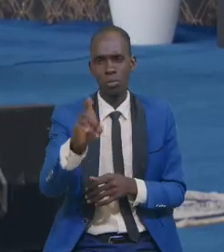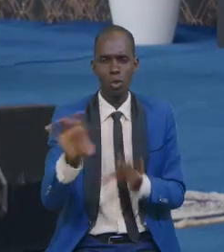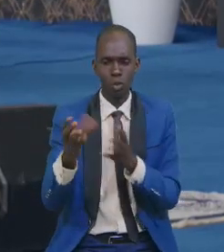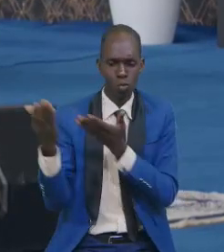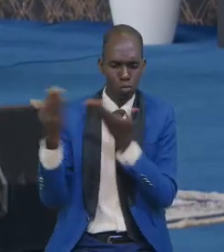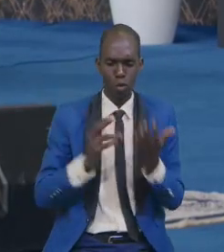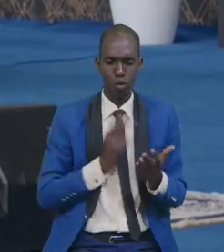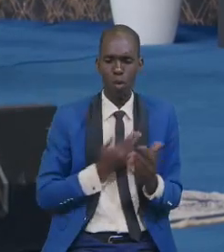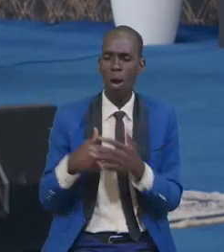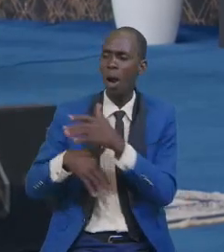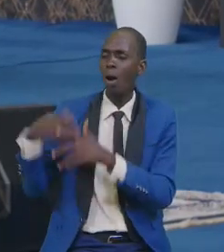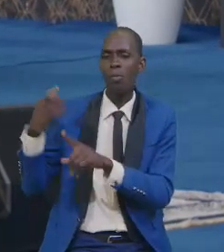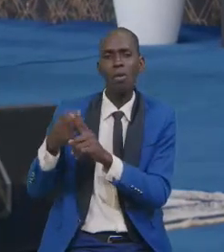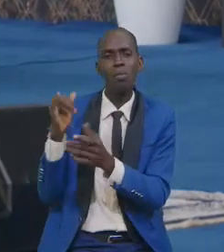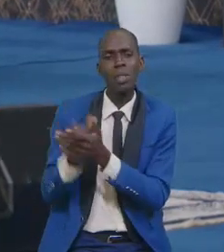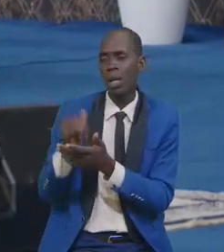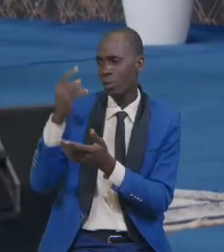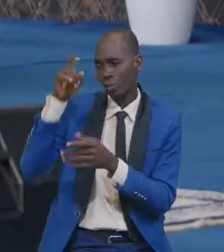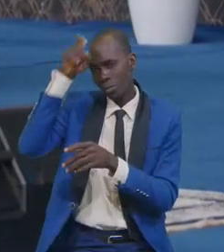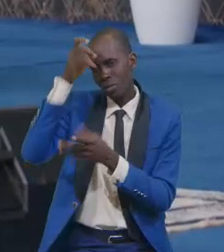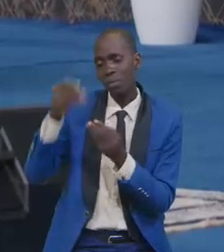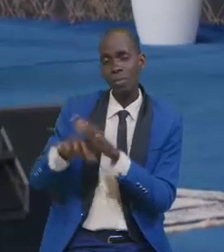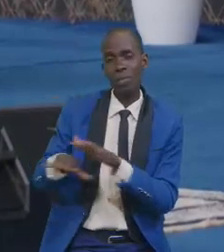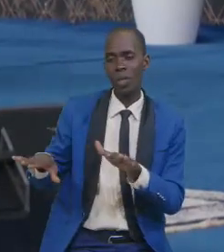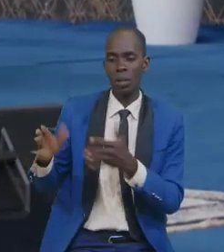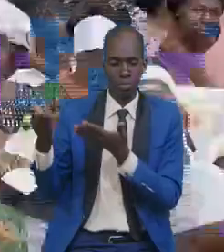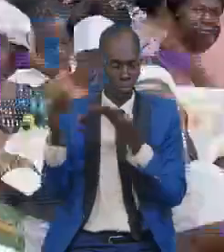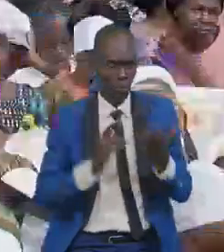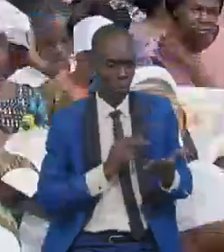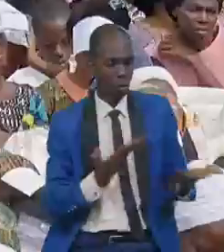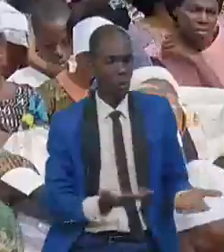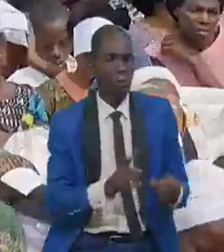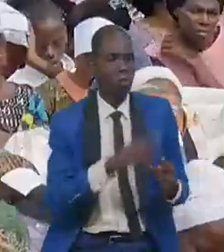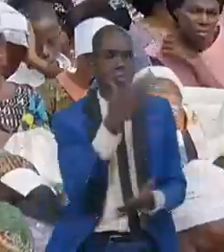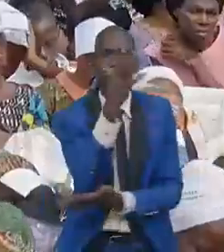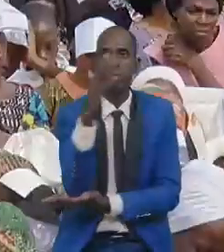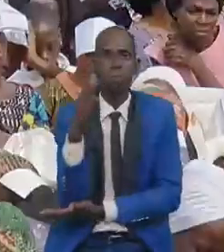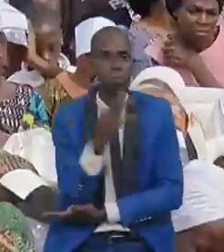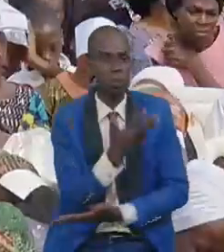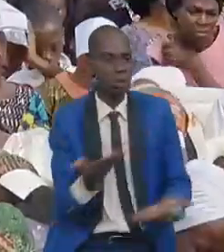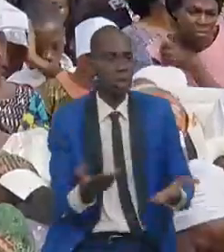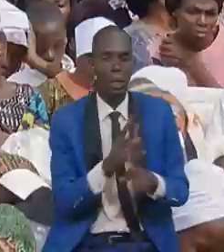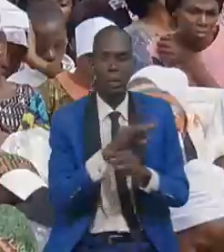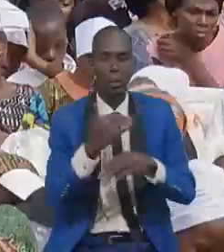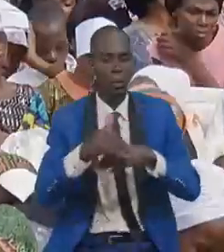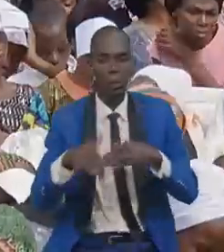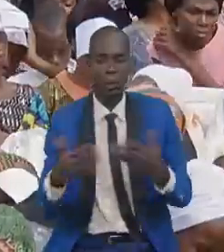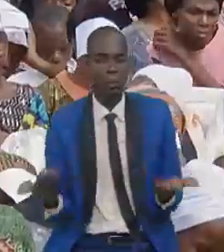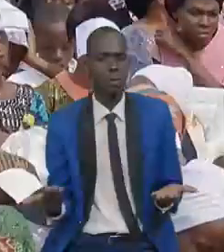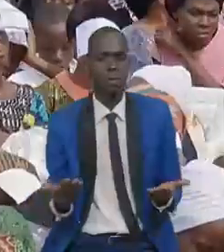to die in the wilderness? For there is no bread. That's not